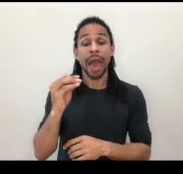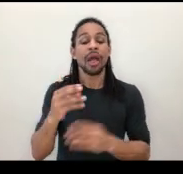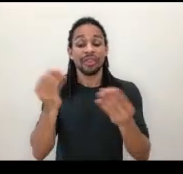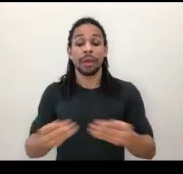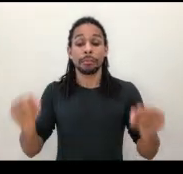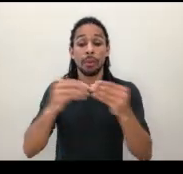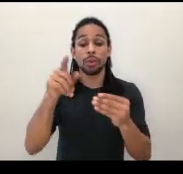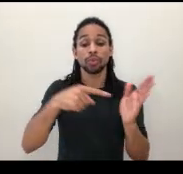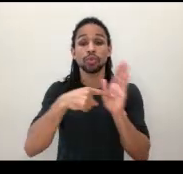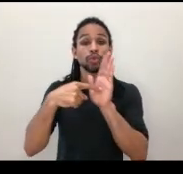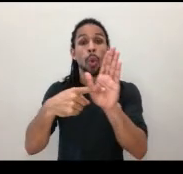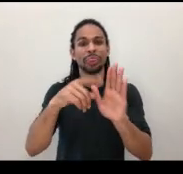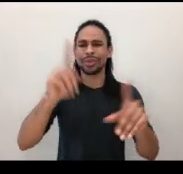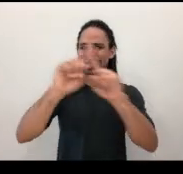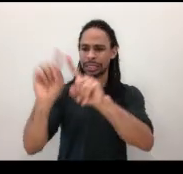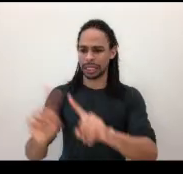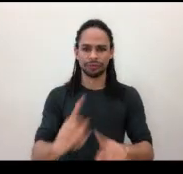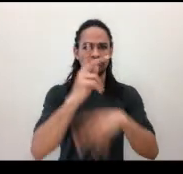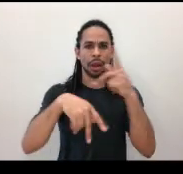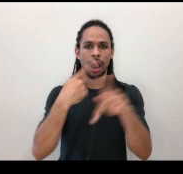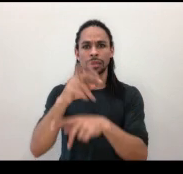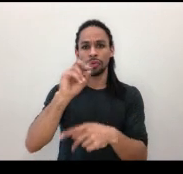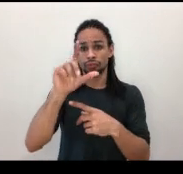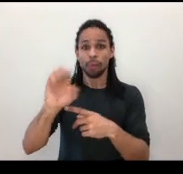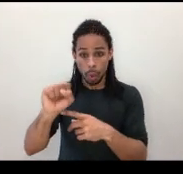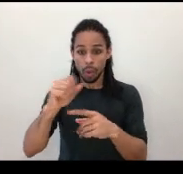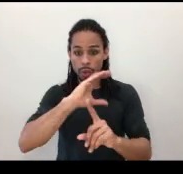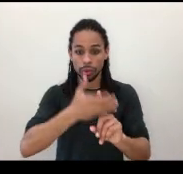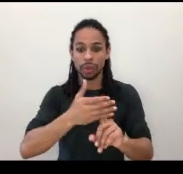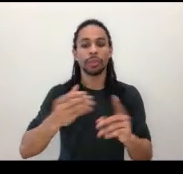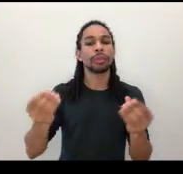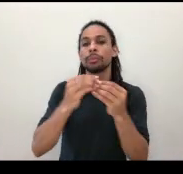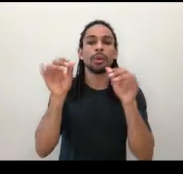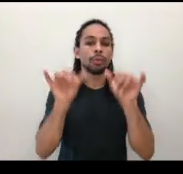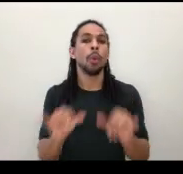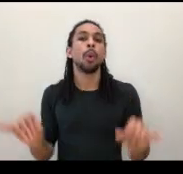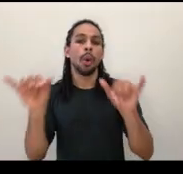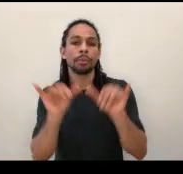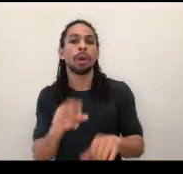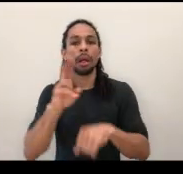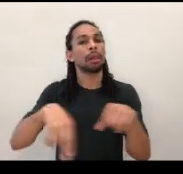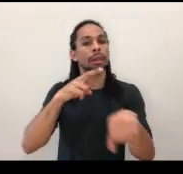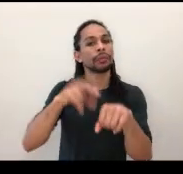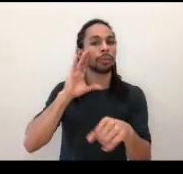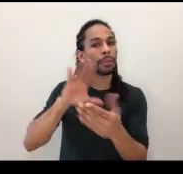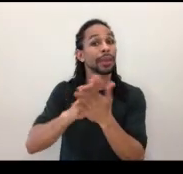The more you show the type of role, the more normalized